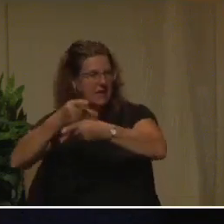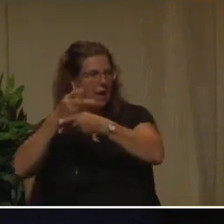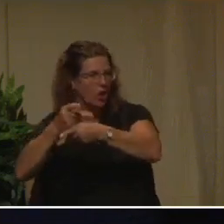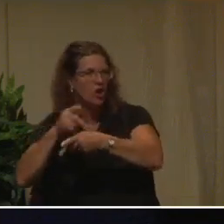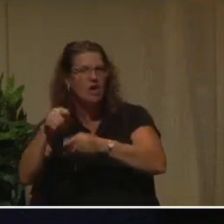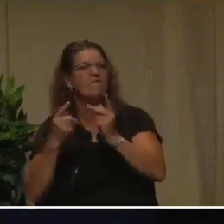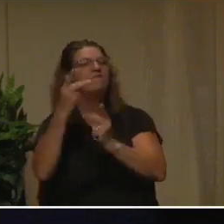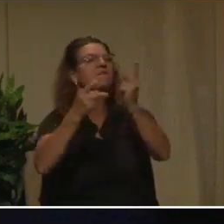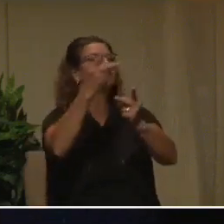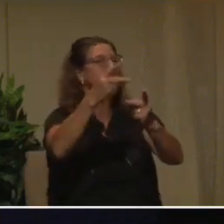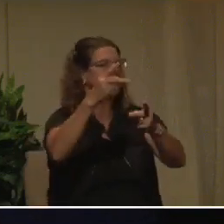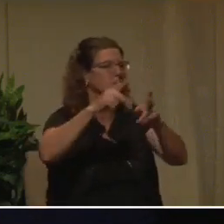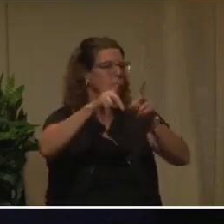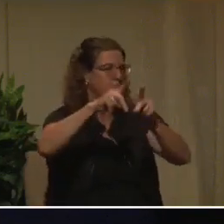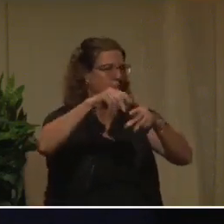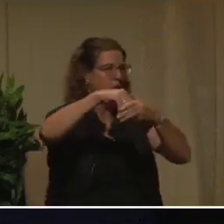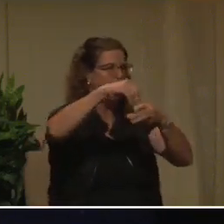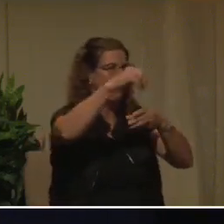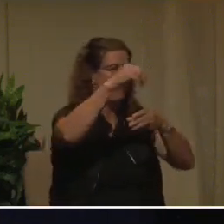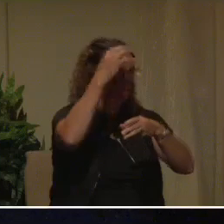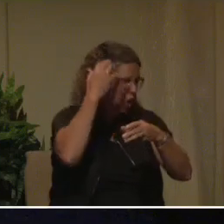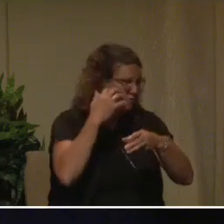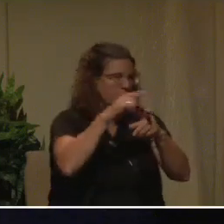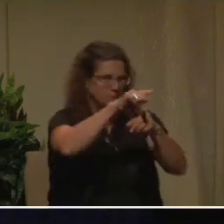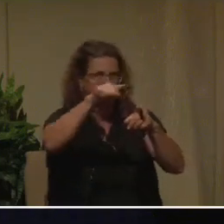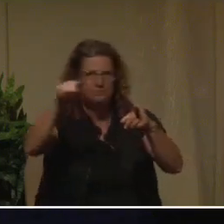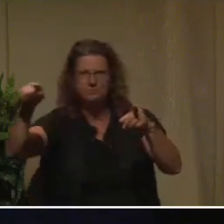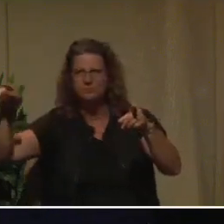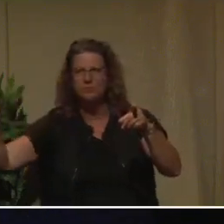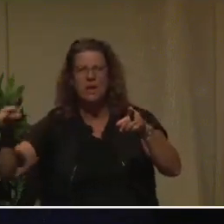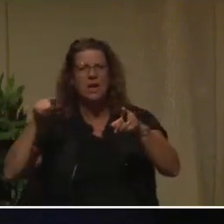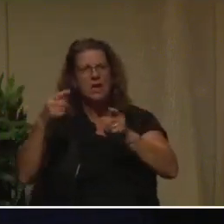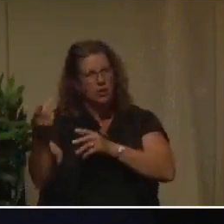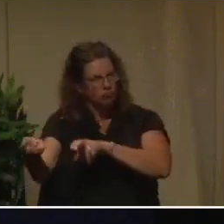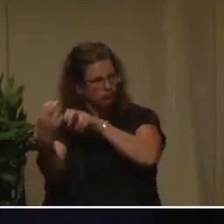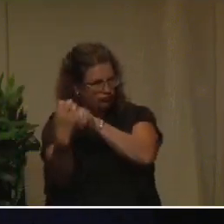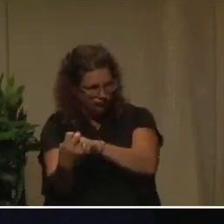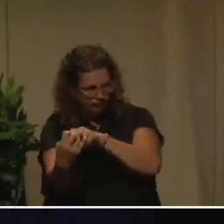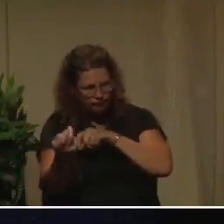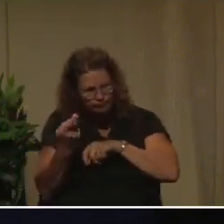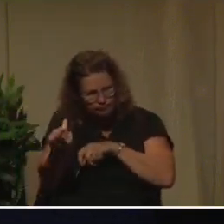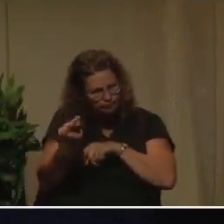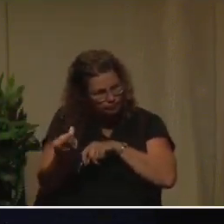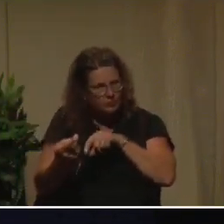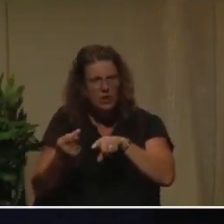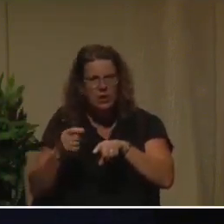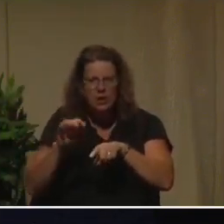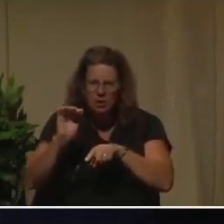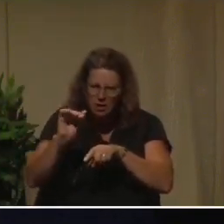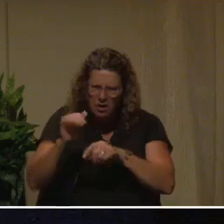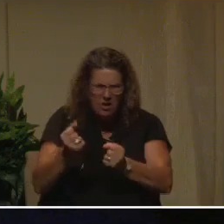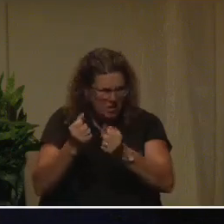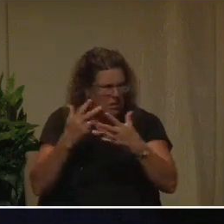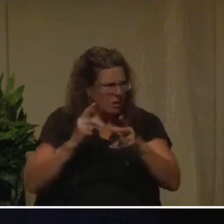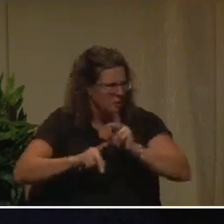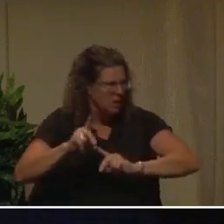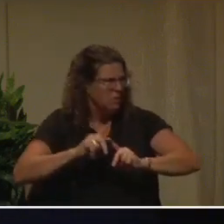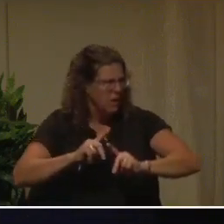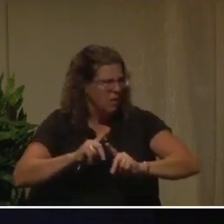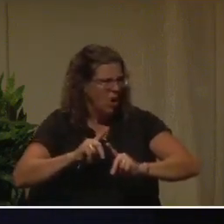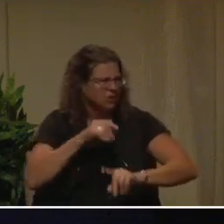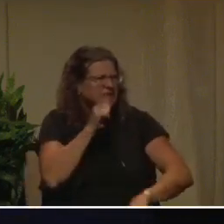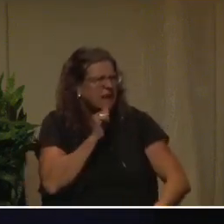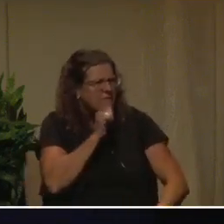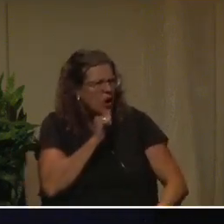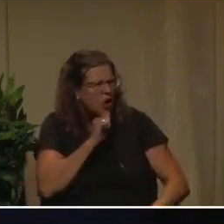And it's hard to know that people really are carrying chronic pain and these things. But